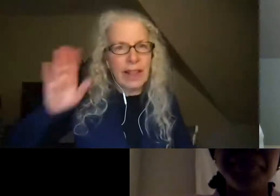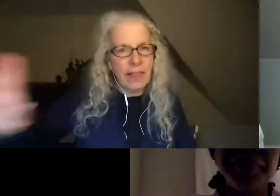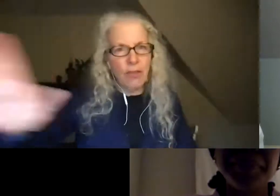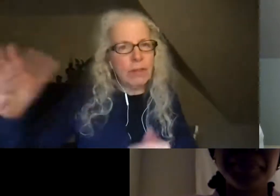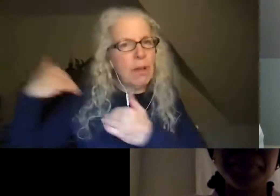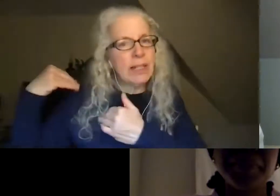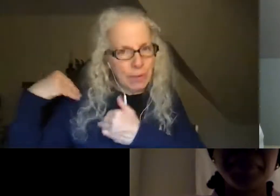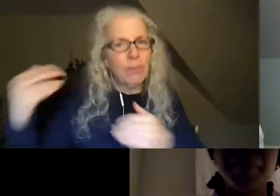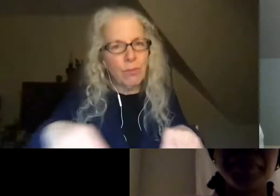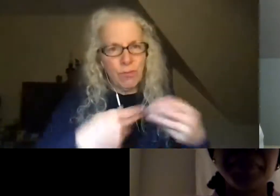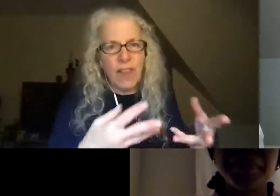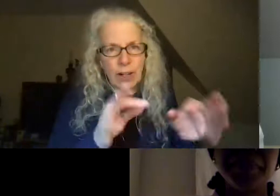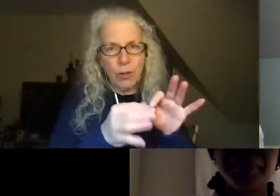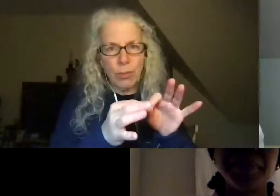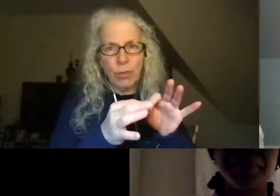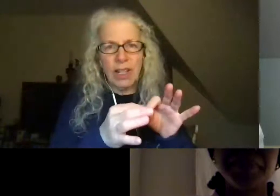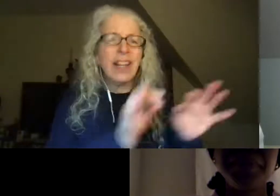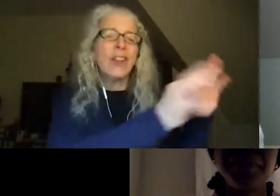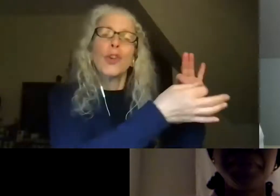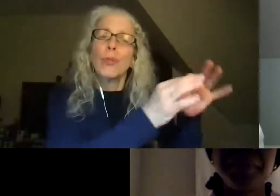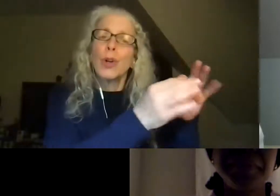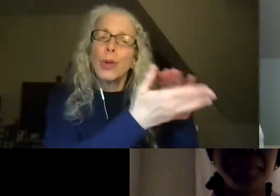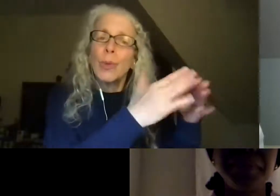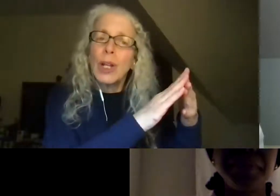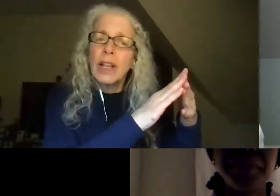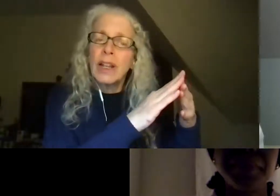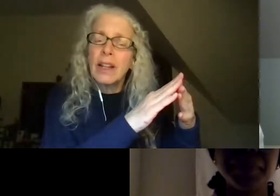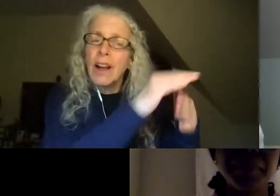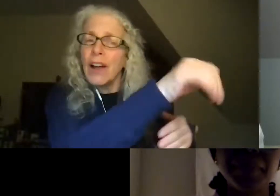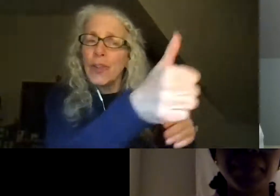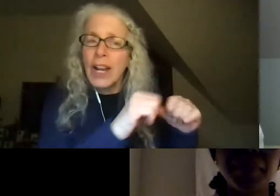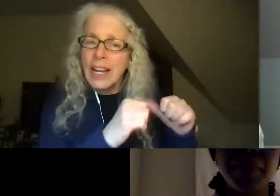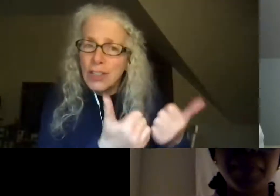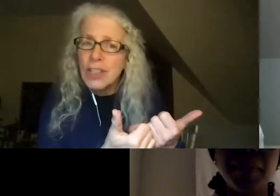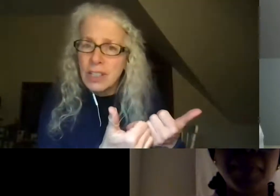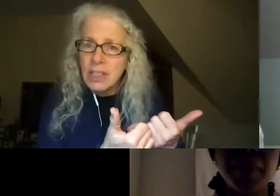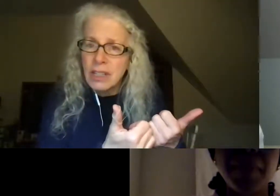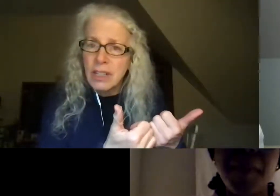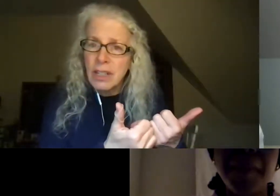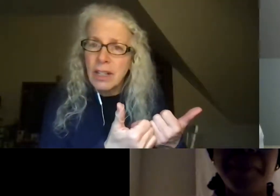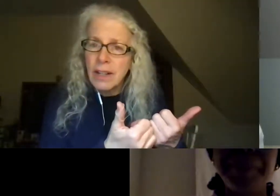the interpreting community and other agencies are helping